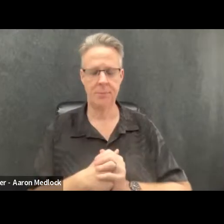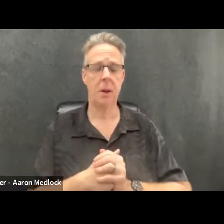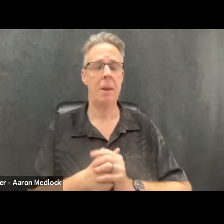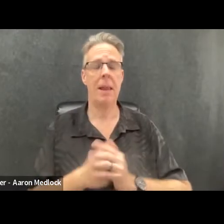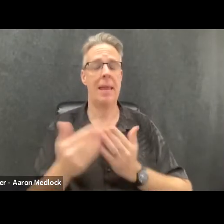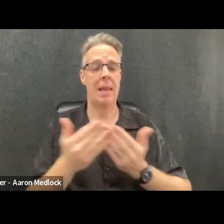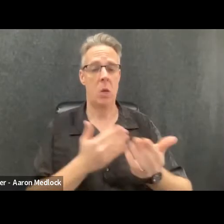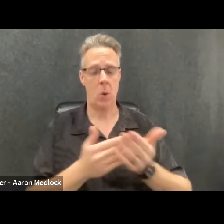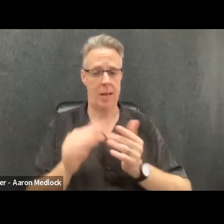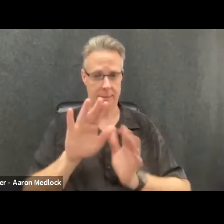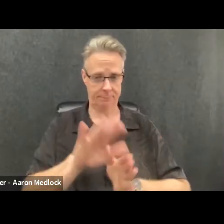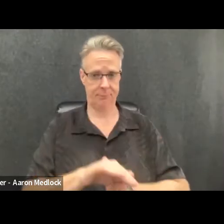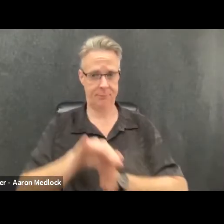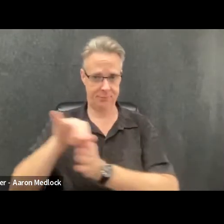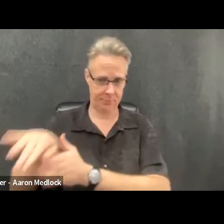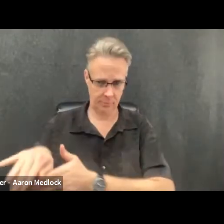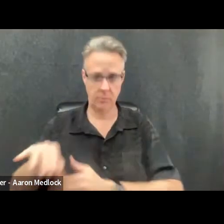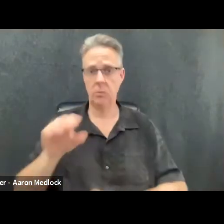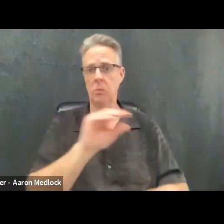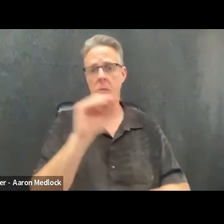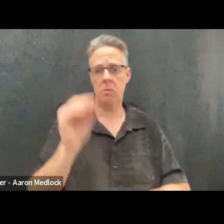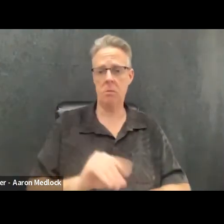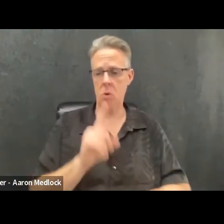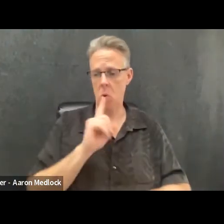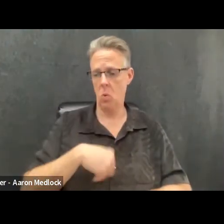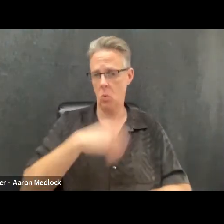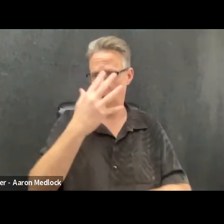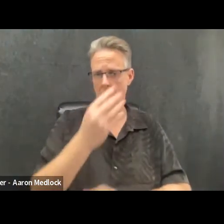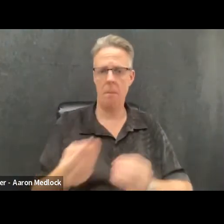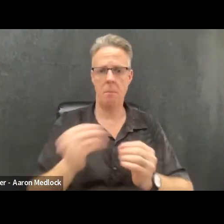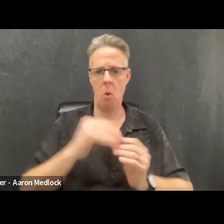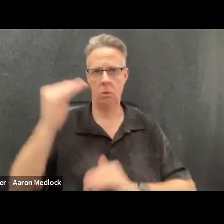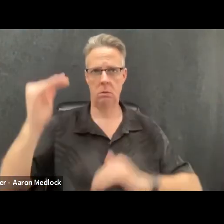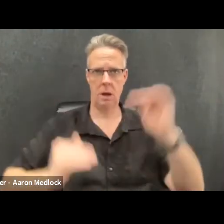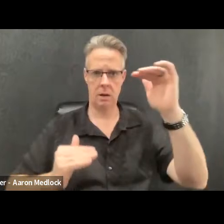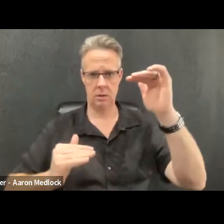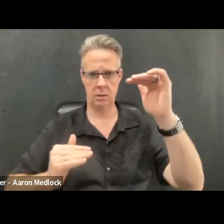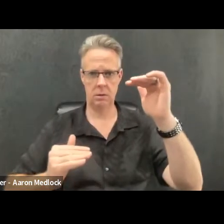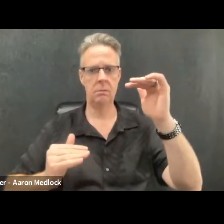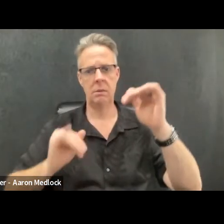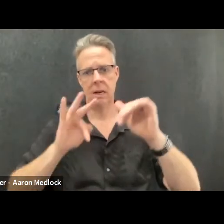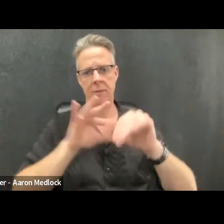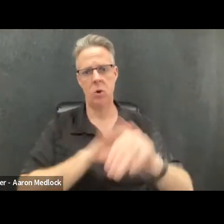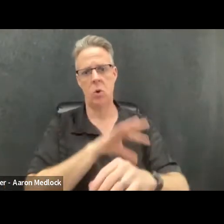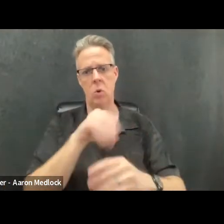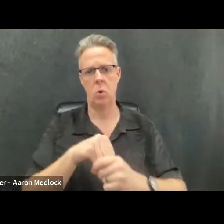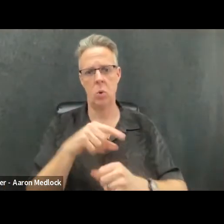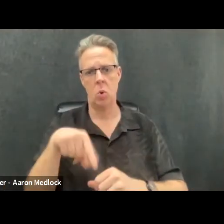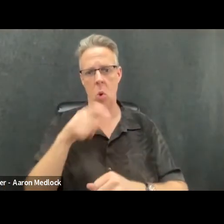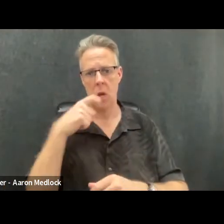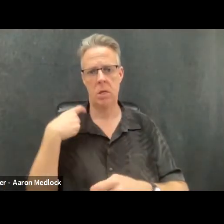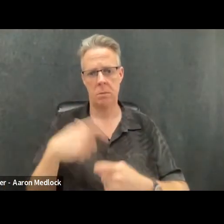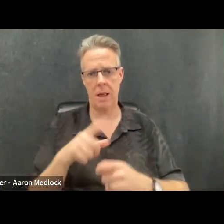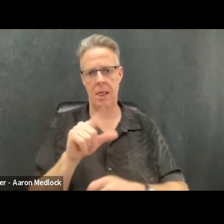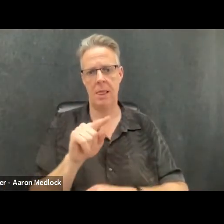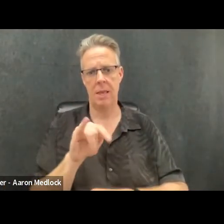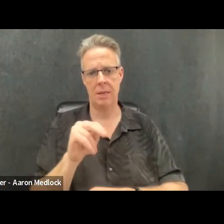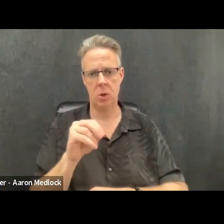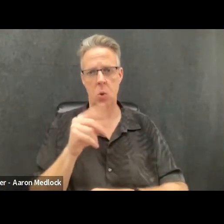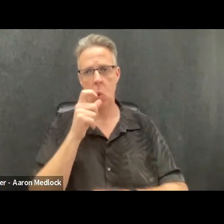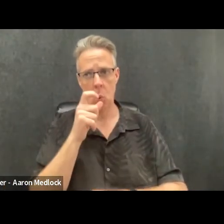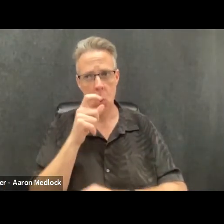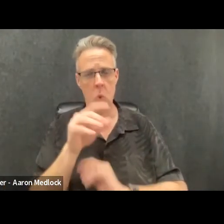aside, the percentage of white is going to be much higher if you're including folks who are Hispanic Latino who also selected